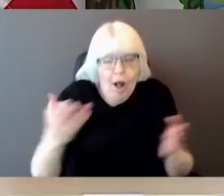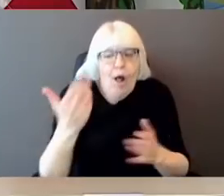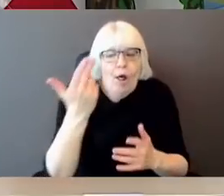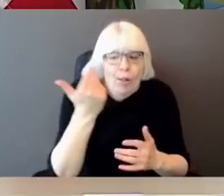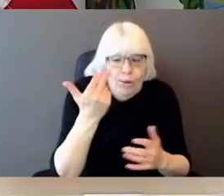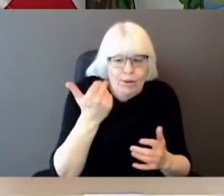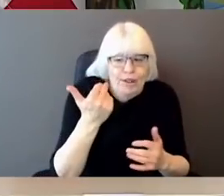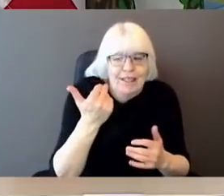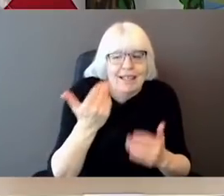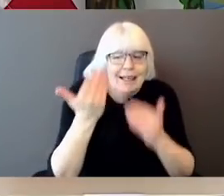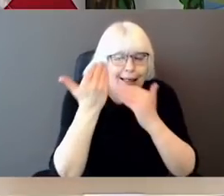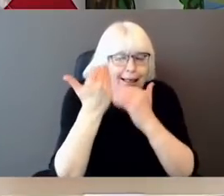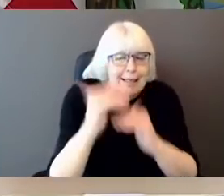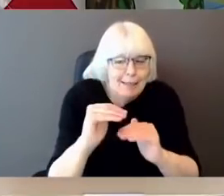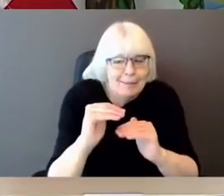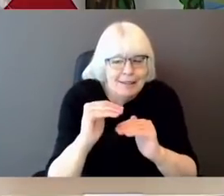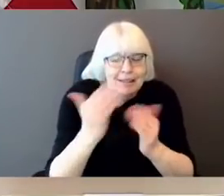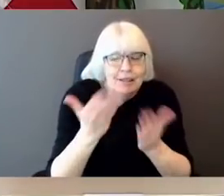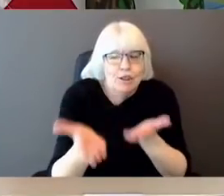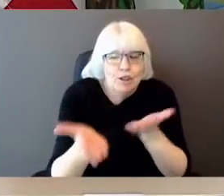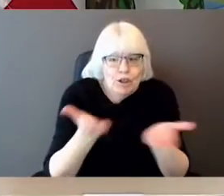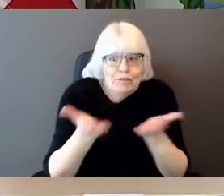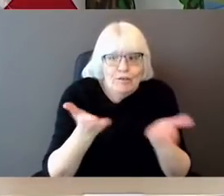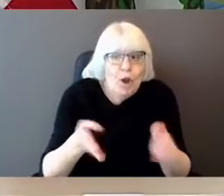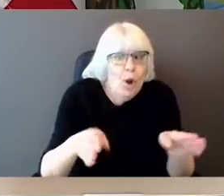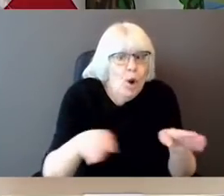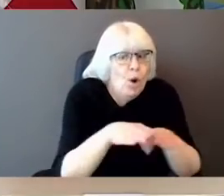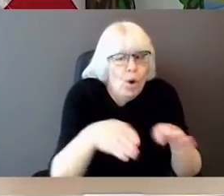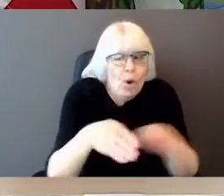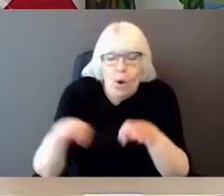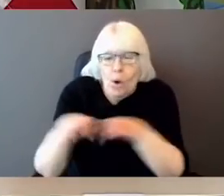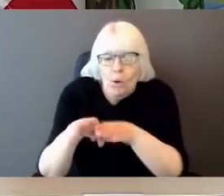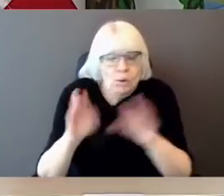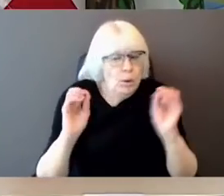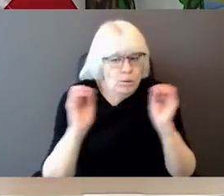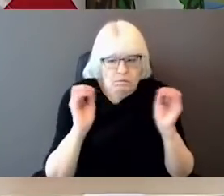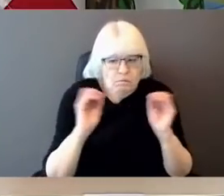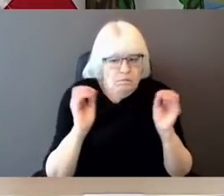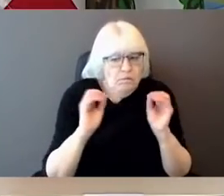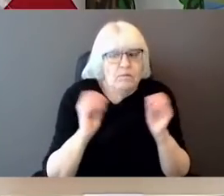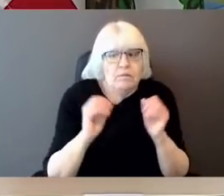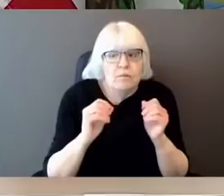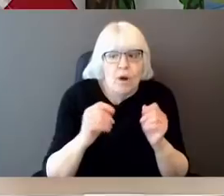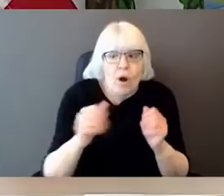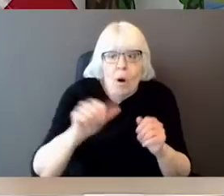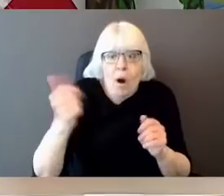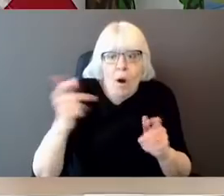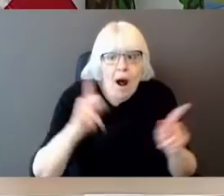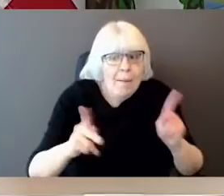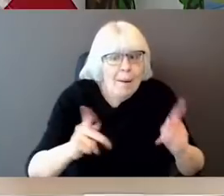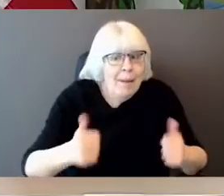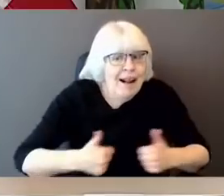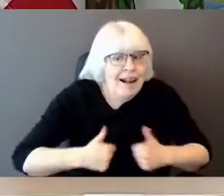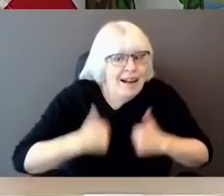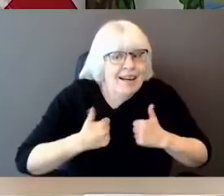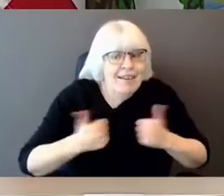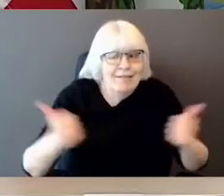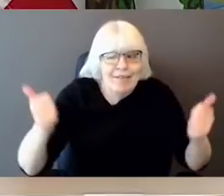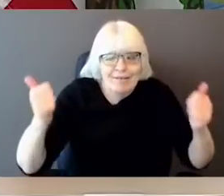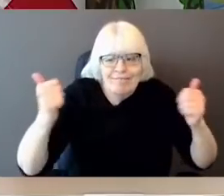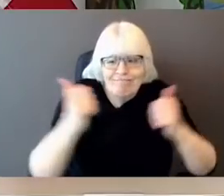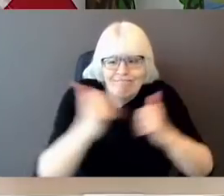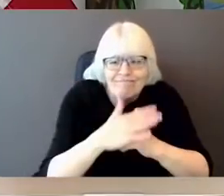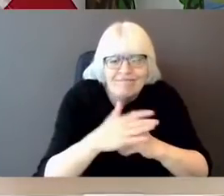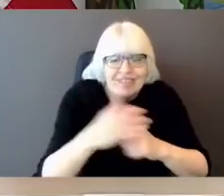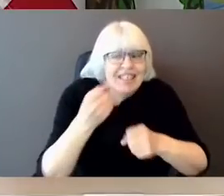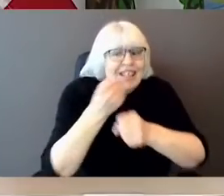There are outbreaks in other congregate settings, including the population that accesses shelter and outreach services in Charlottetown and the